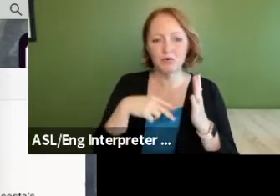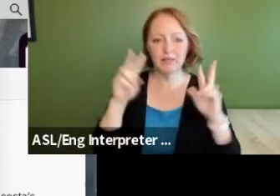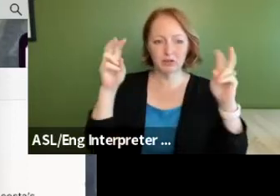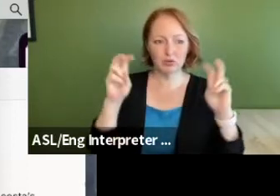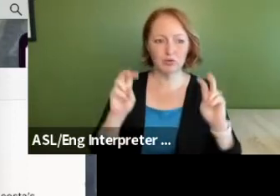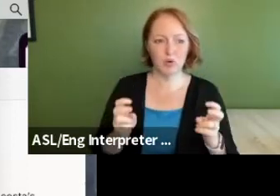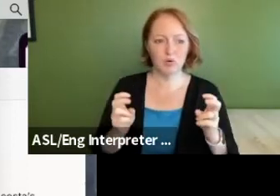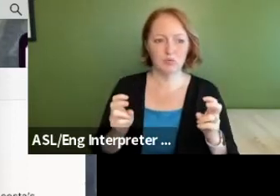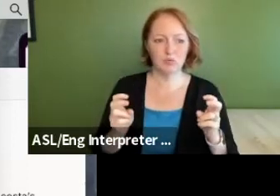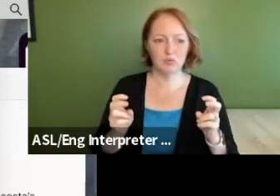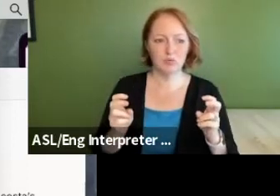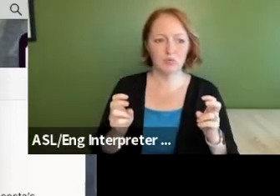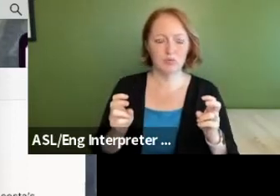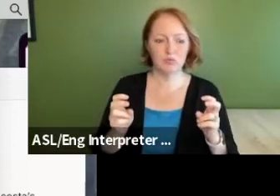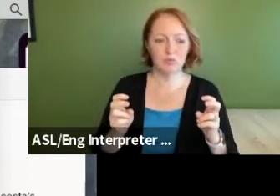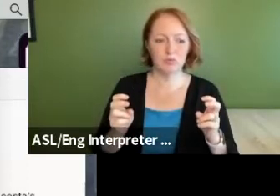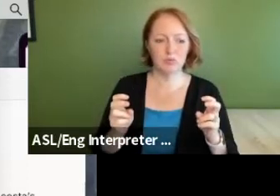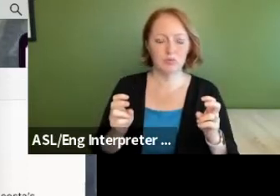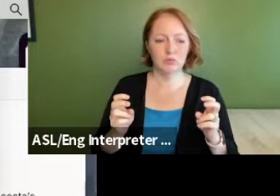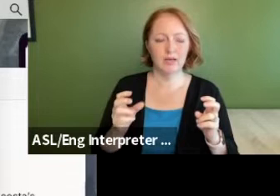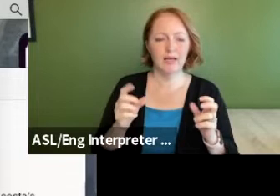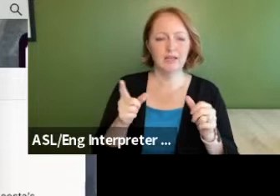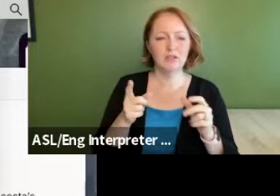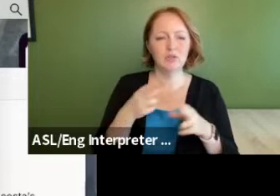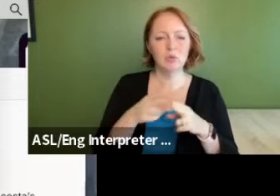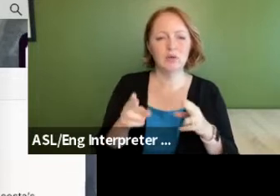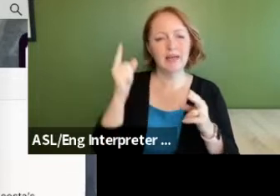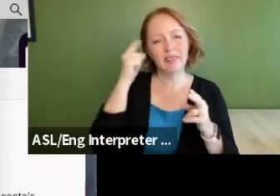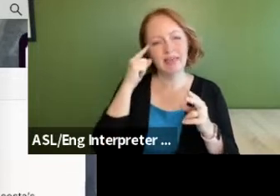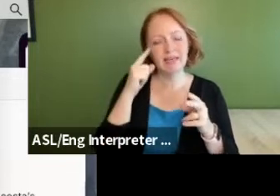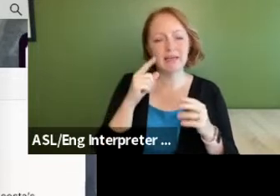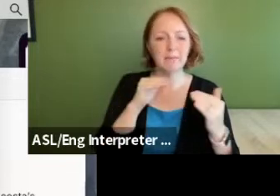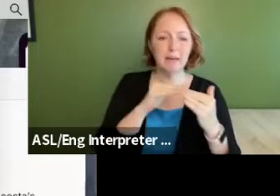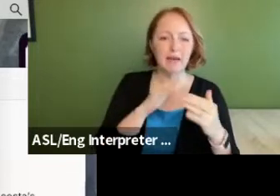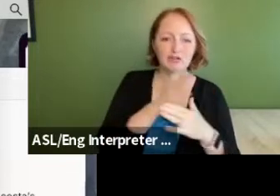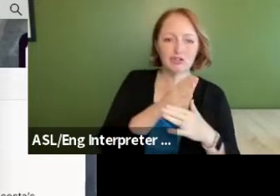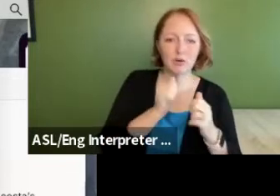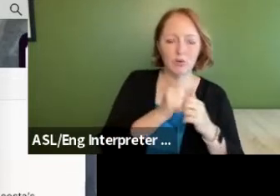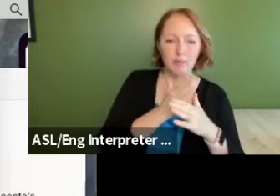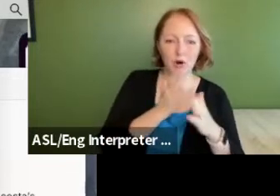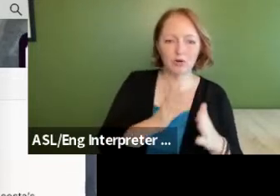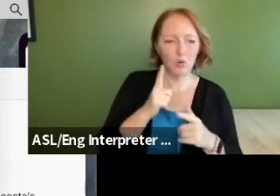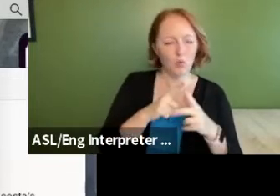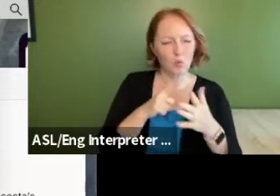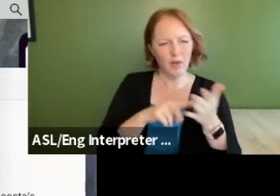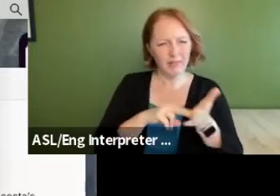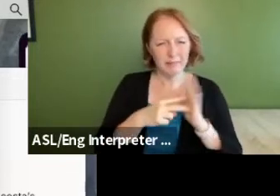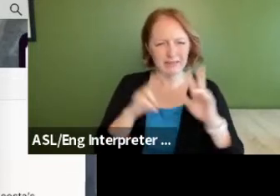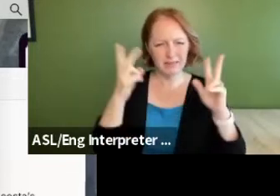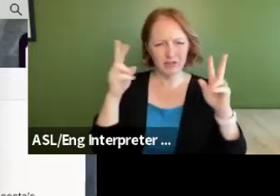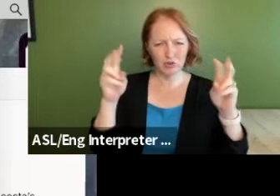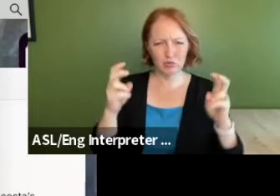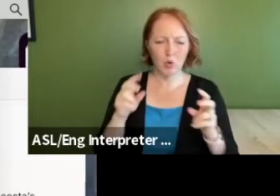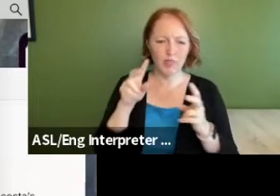quotes and then just having a quick think pair share with their partners what these two quotes mean. So they could choose either